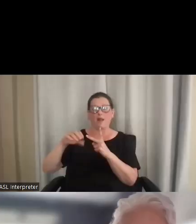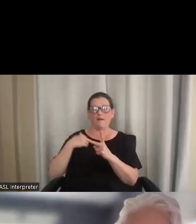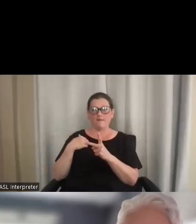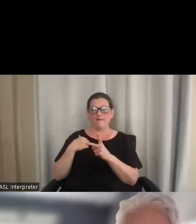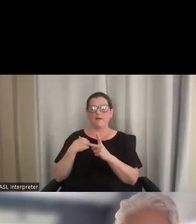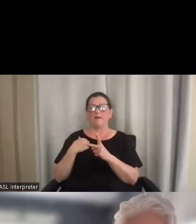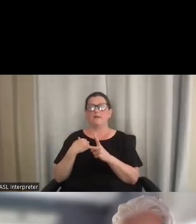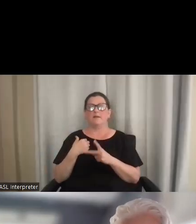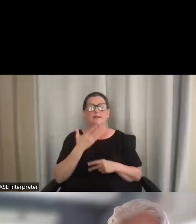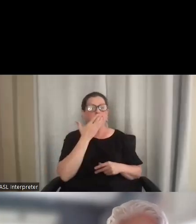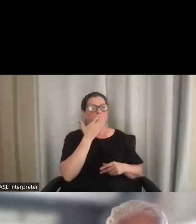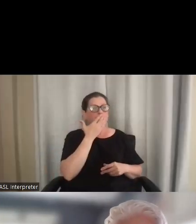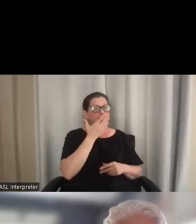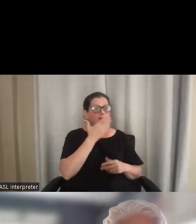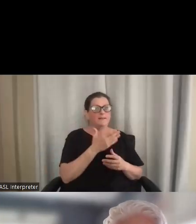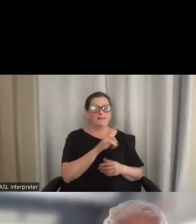Thanks, Lindsay.